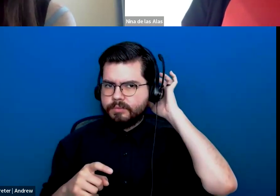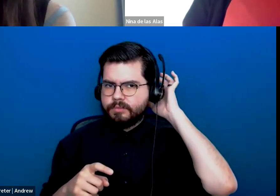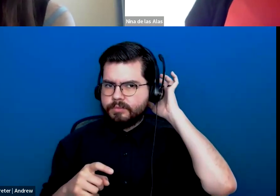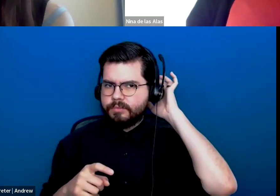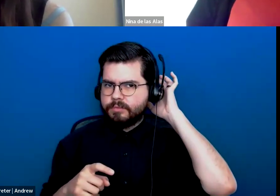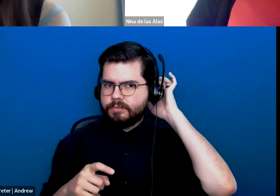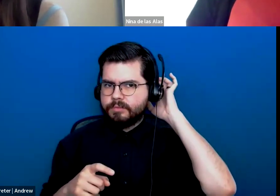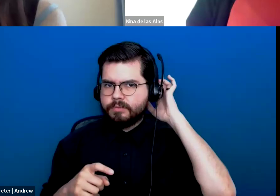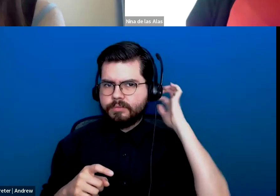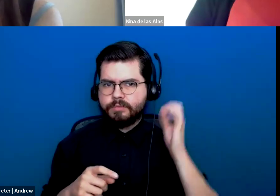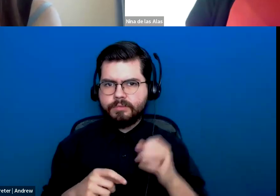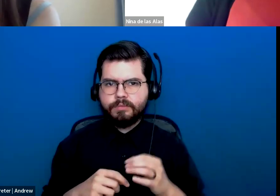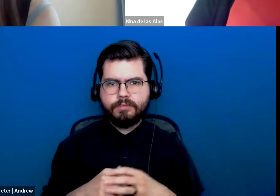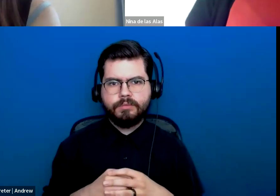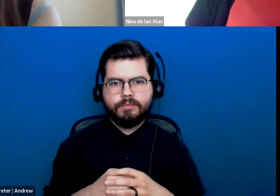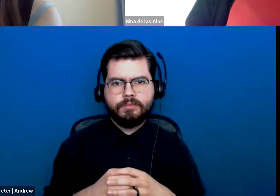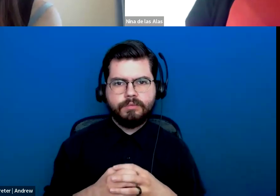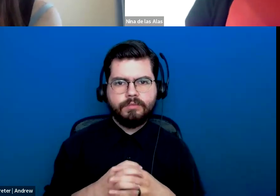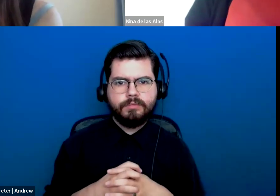One is,